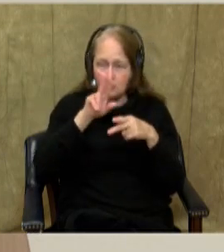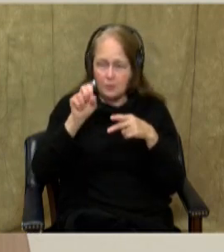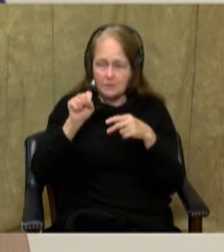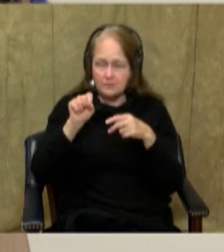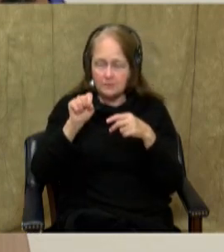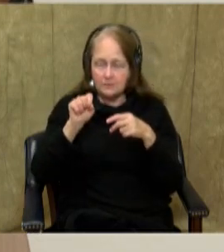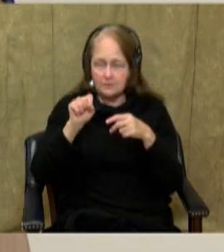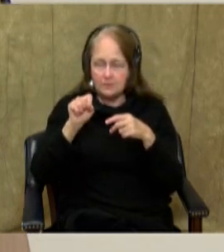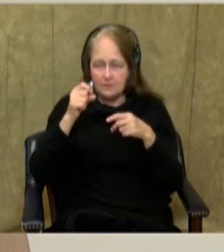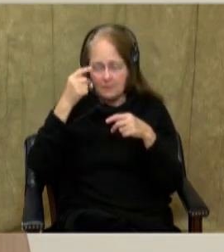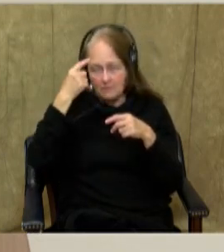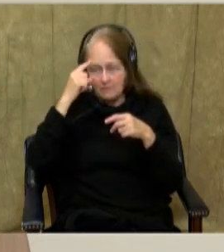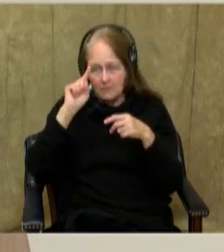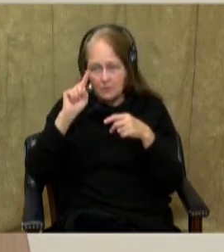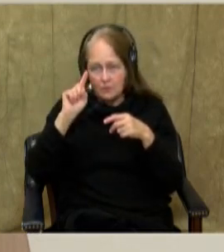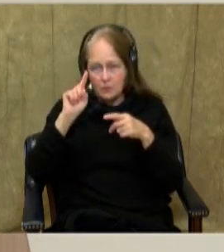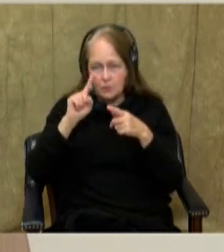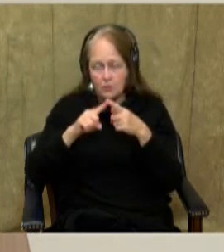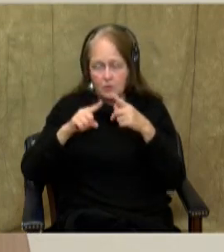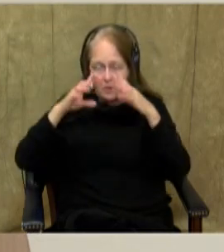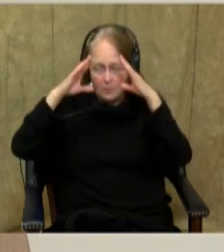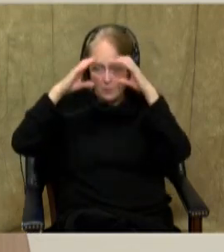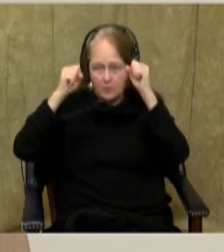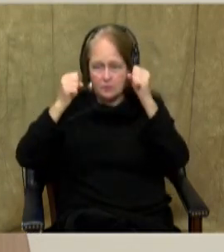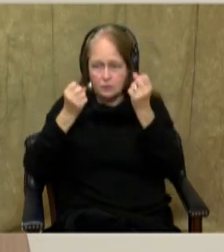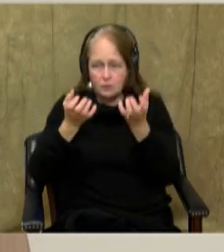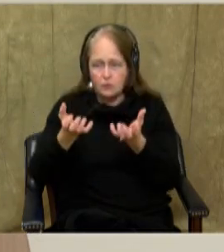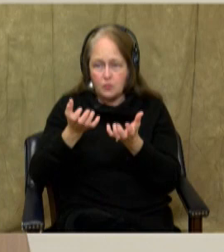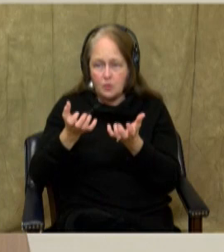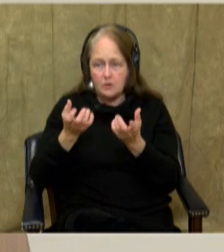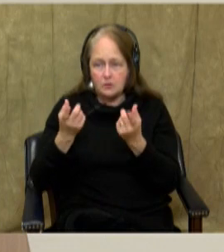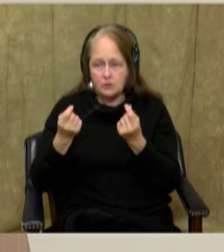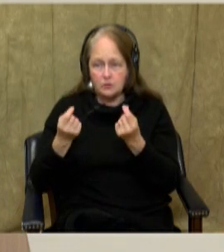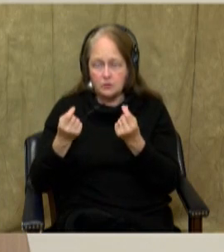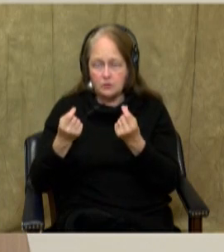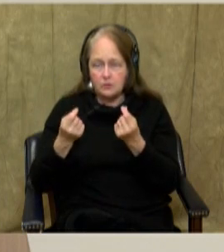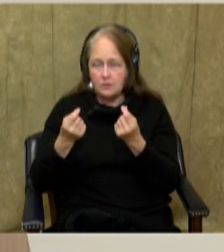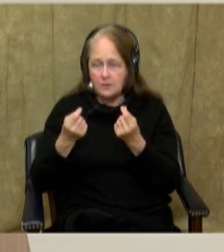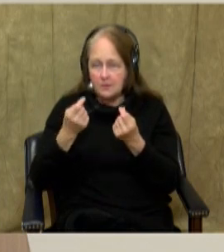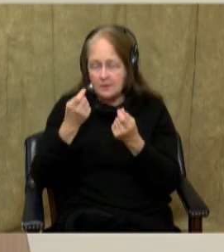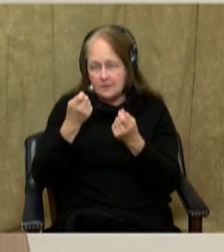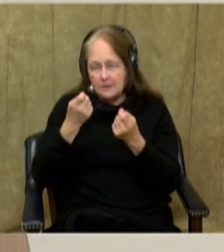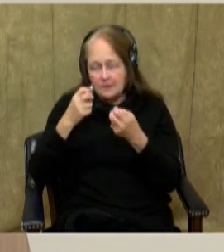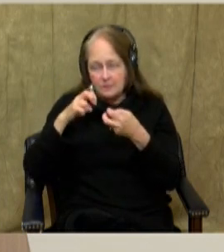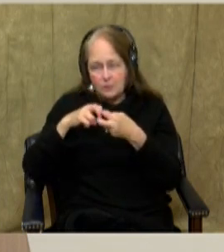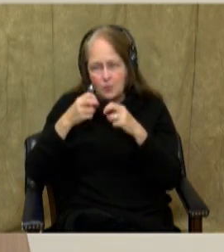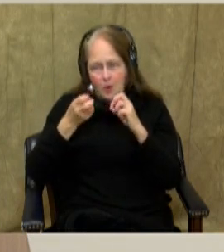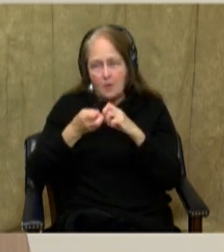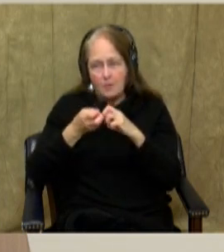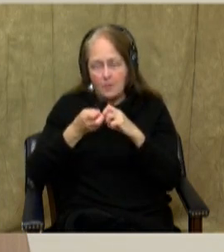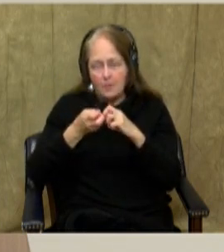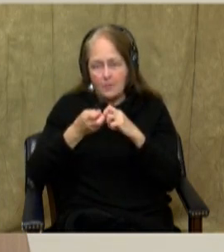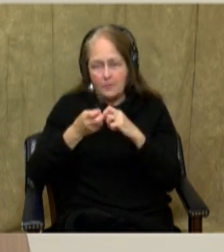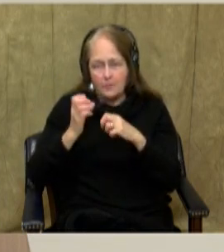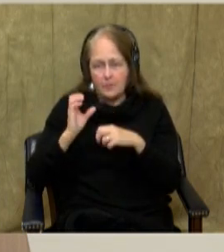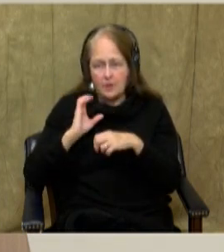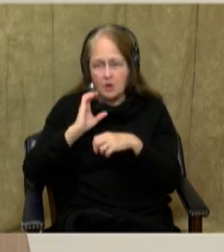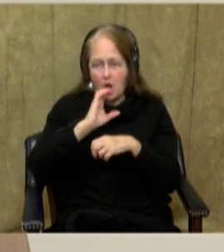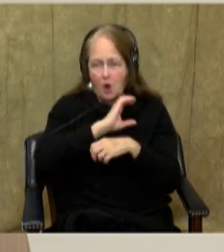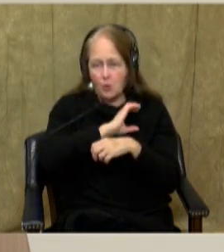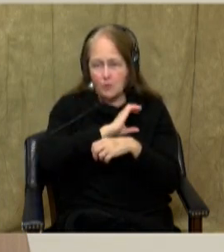of upholding what the president wants to do? So it's a little bit of a dilemma that, Congress had